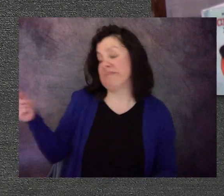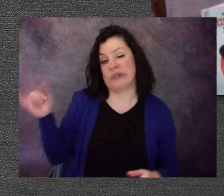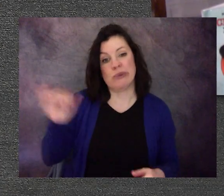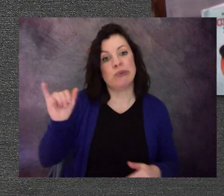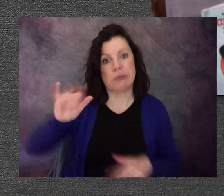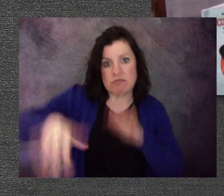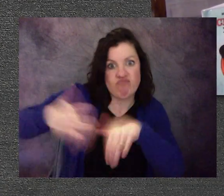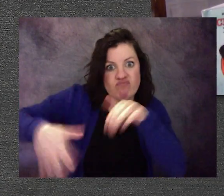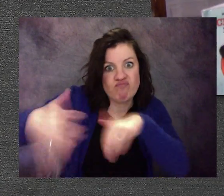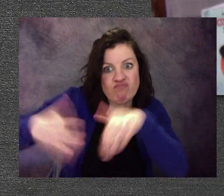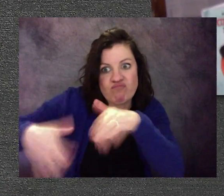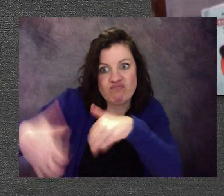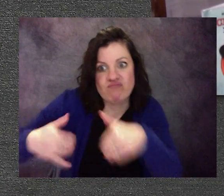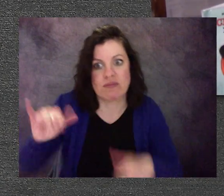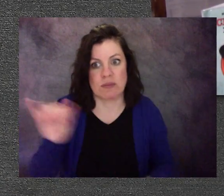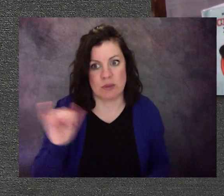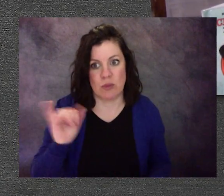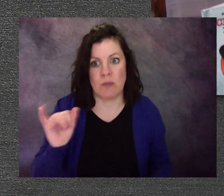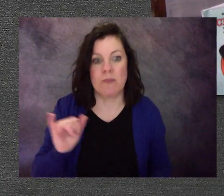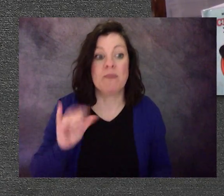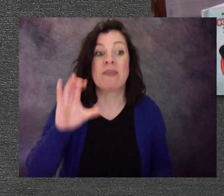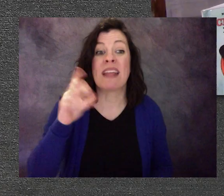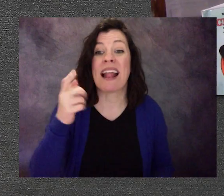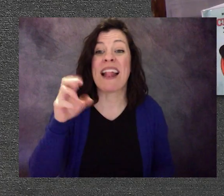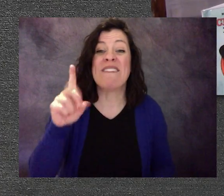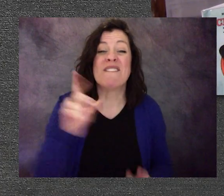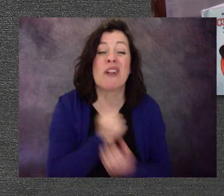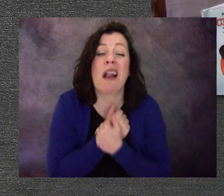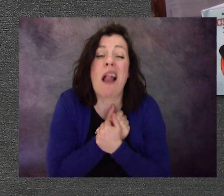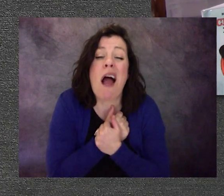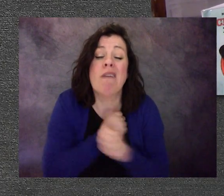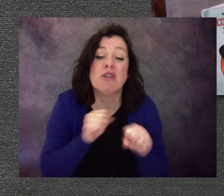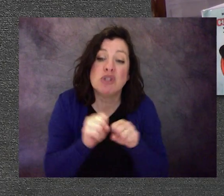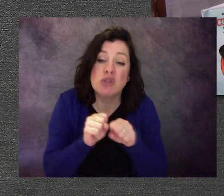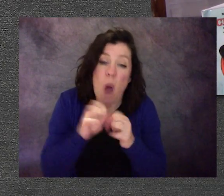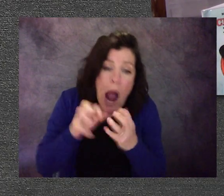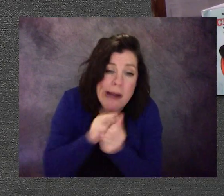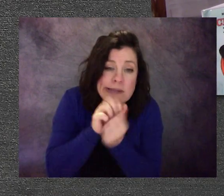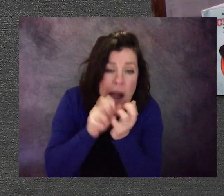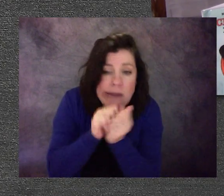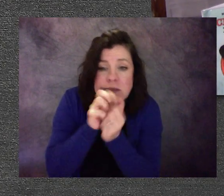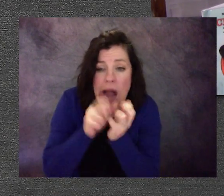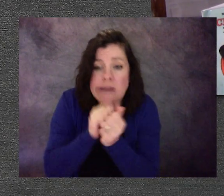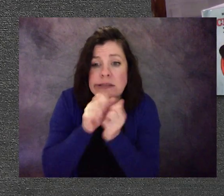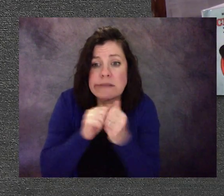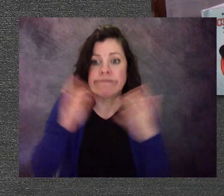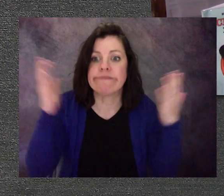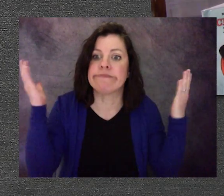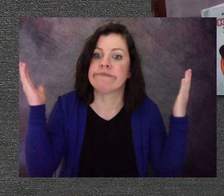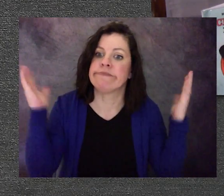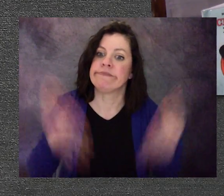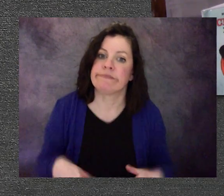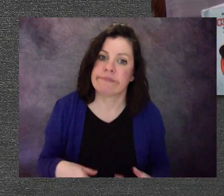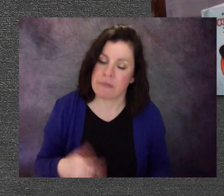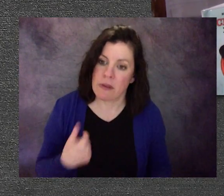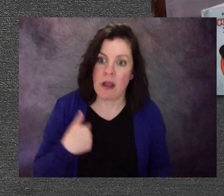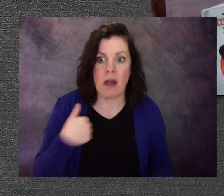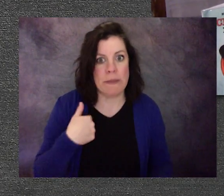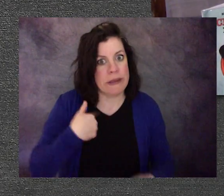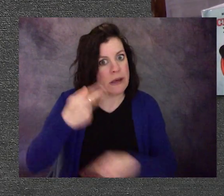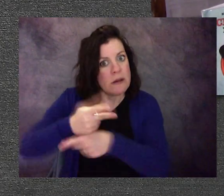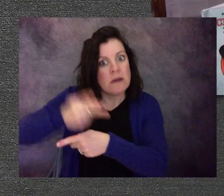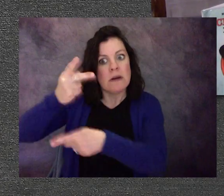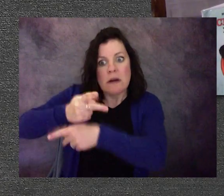Clifford loves to chew shoes. It's not easy to keep Clifford. He eats and drinks a lot. Can